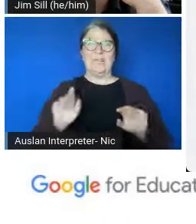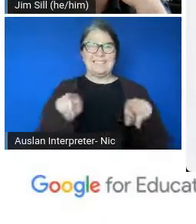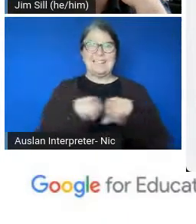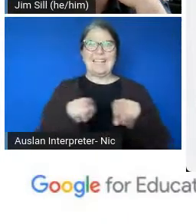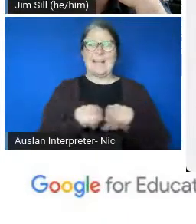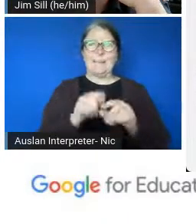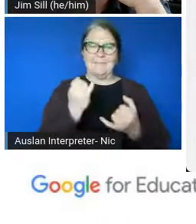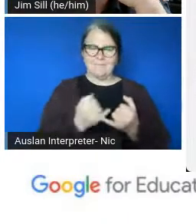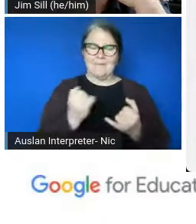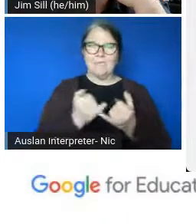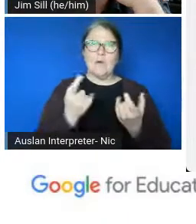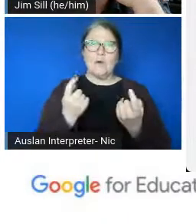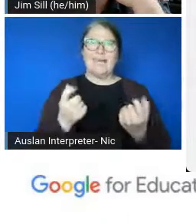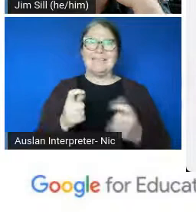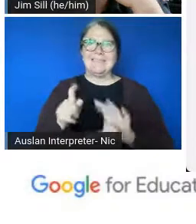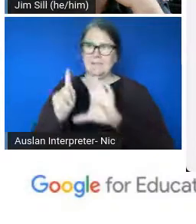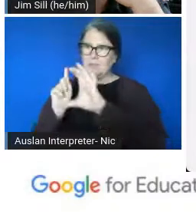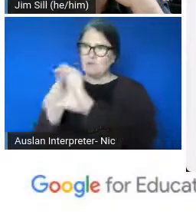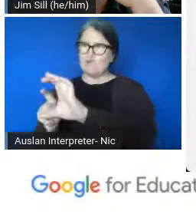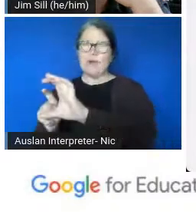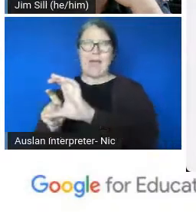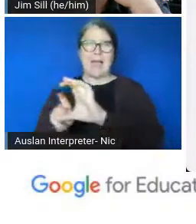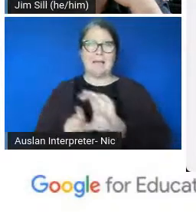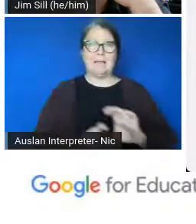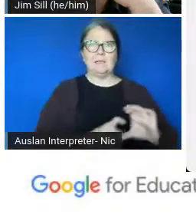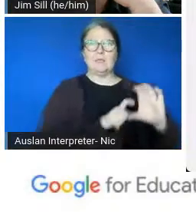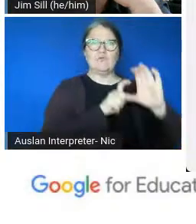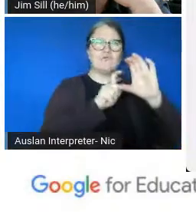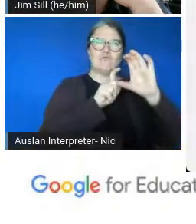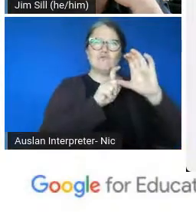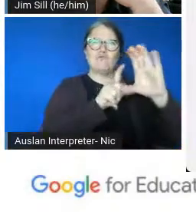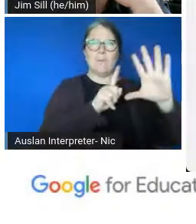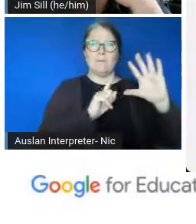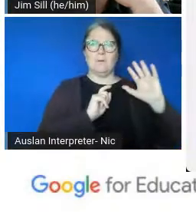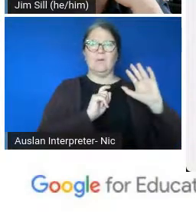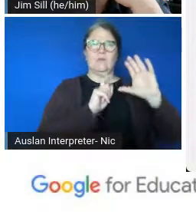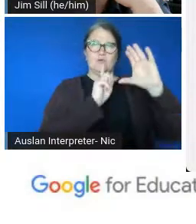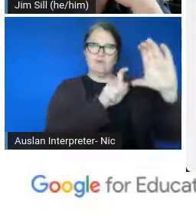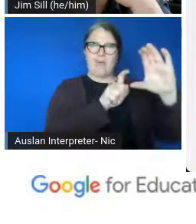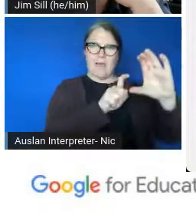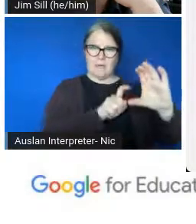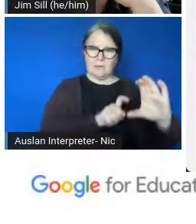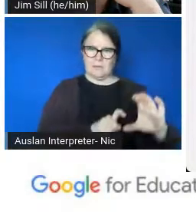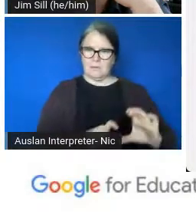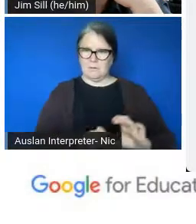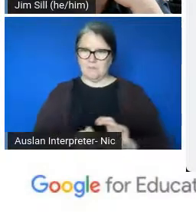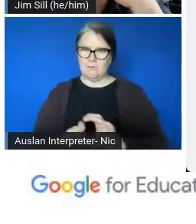to drag and drop different elements from the